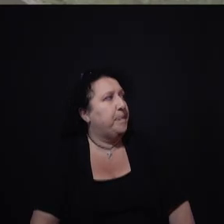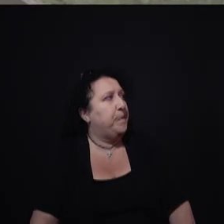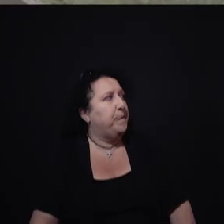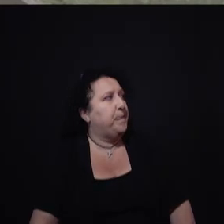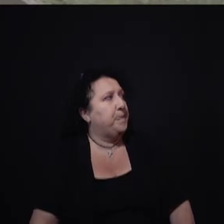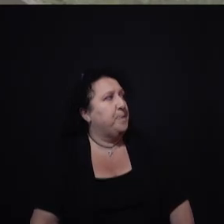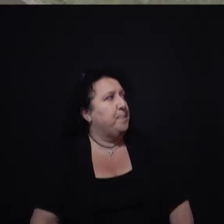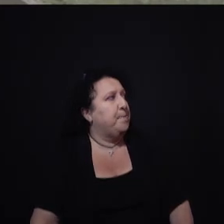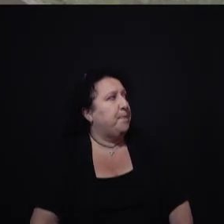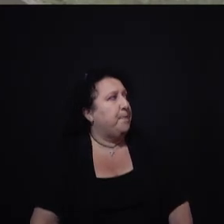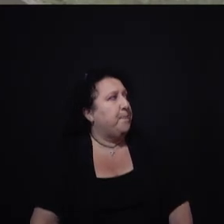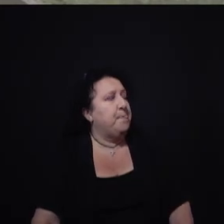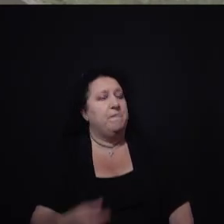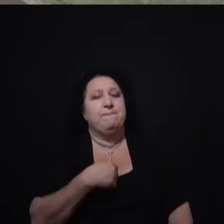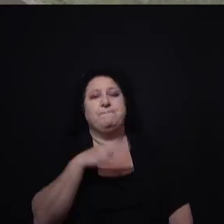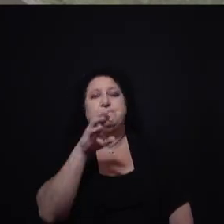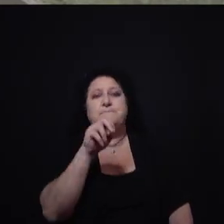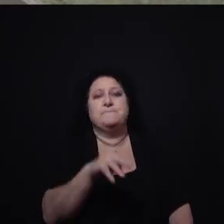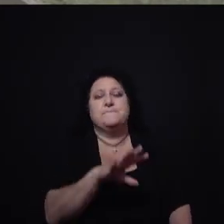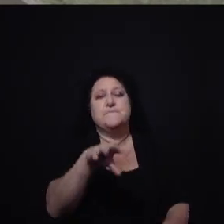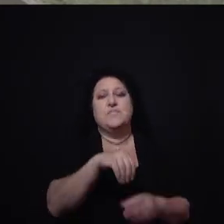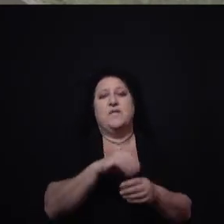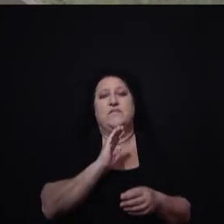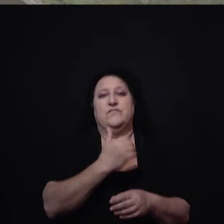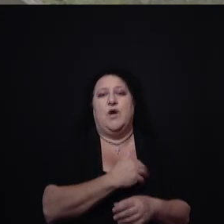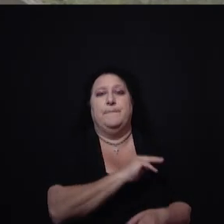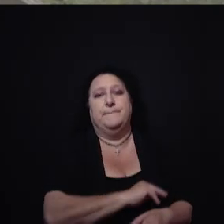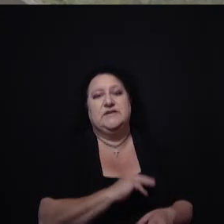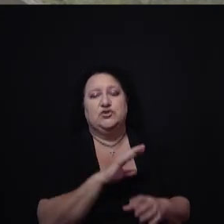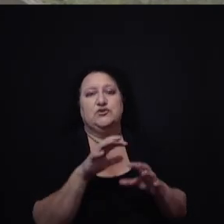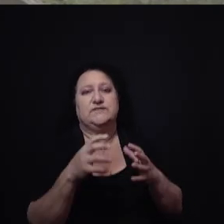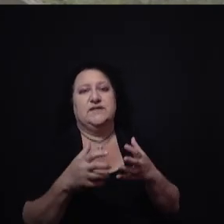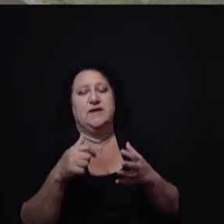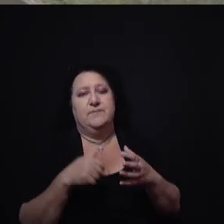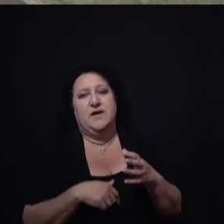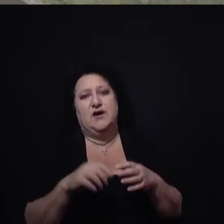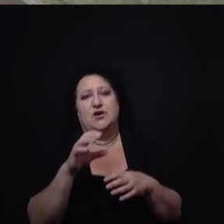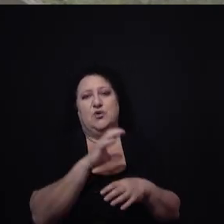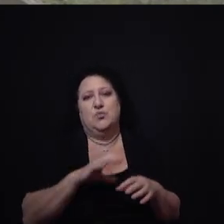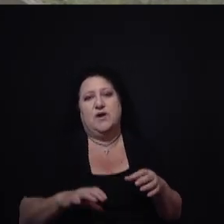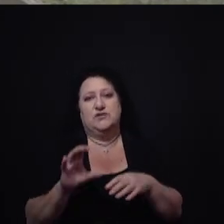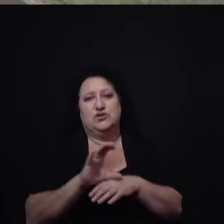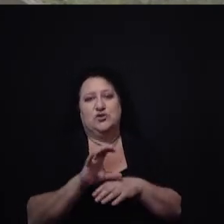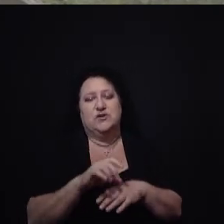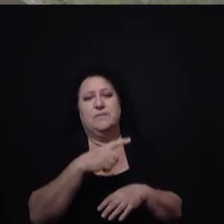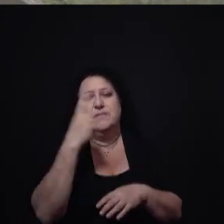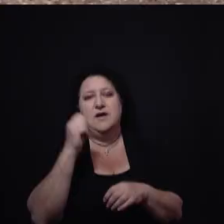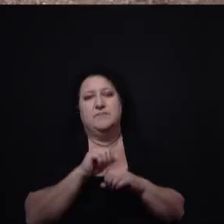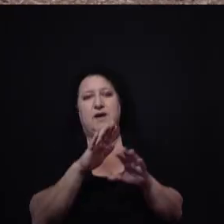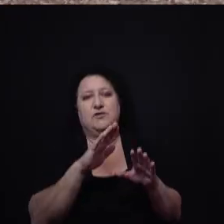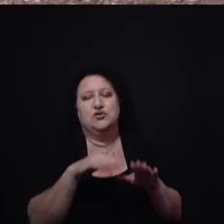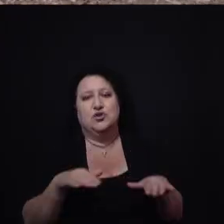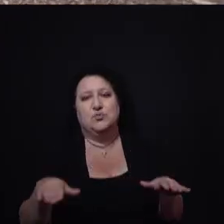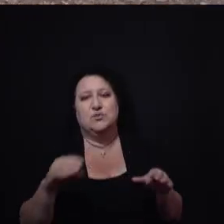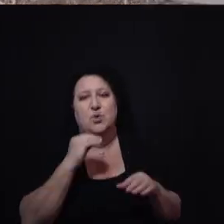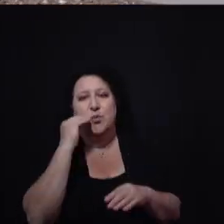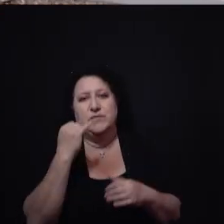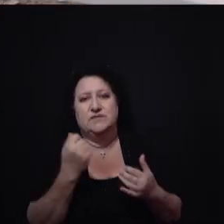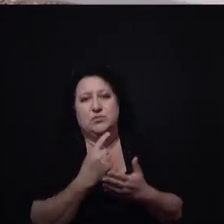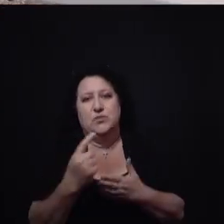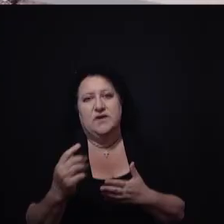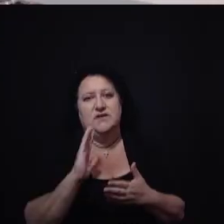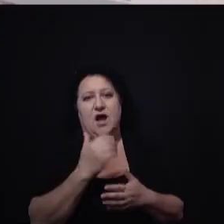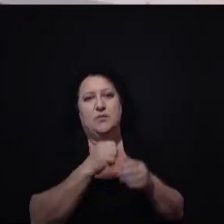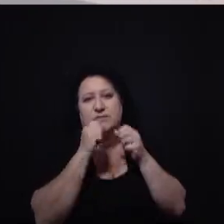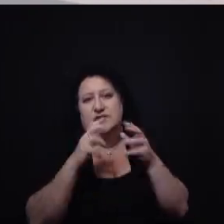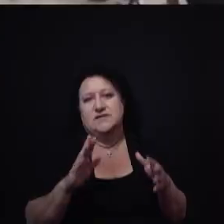I'm Ben, and I'm part of our missions team here from Christ Church at the Black Mountain Children's Home this week. And it's been our blessing,